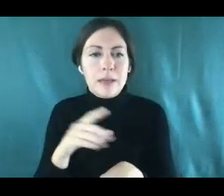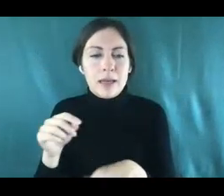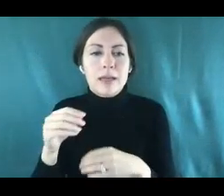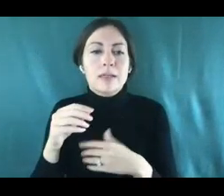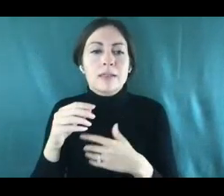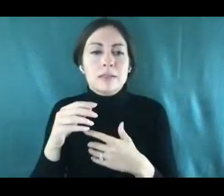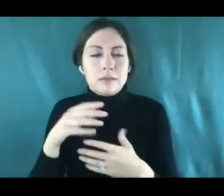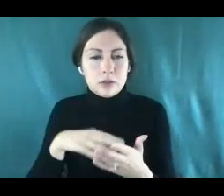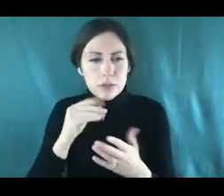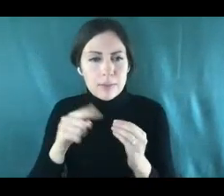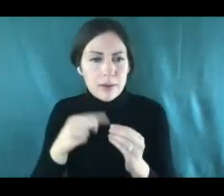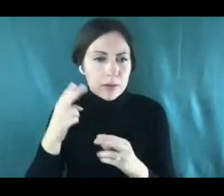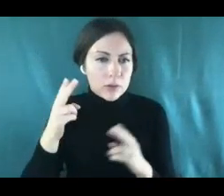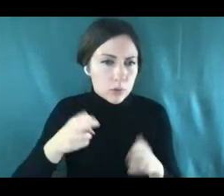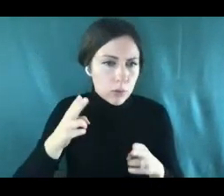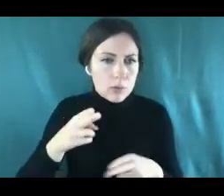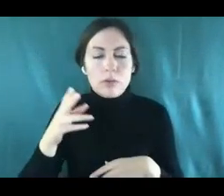colonialism.